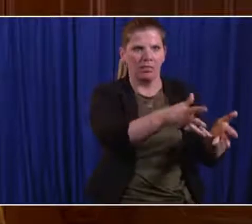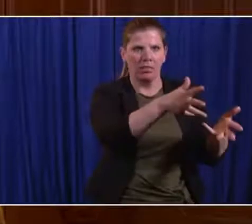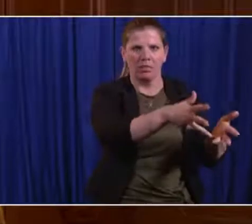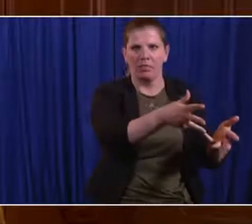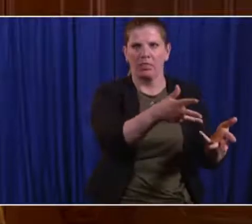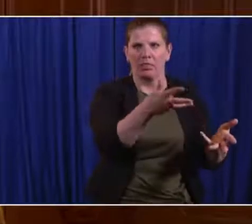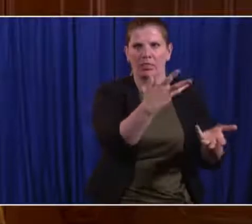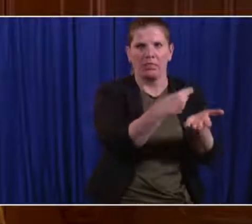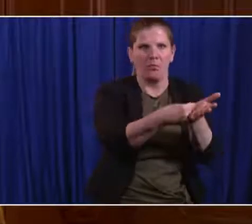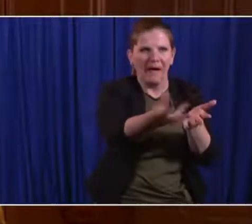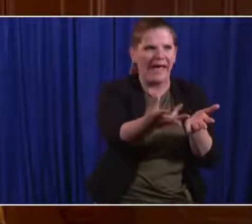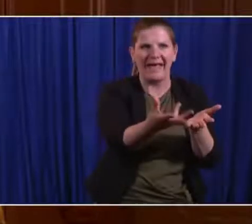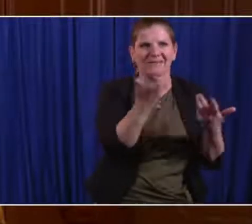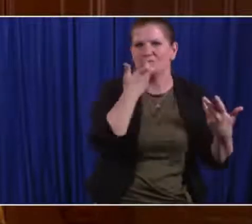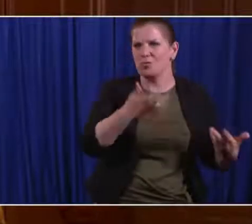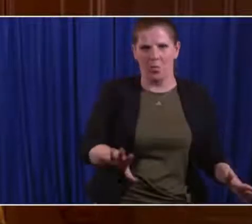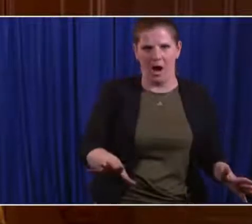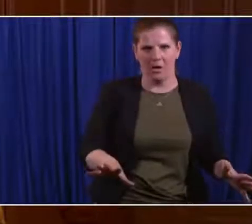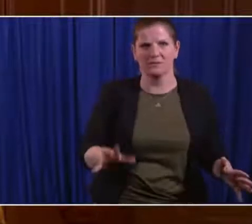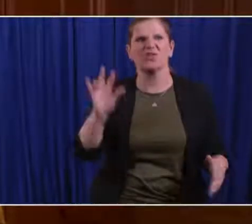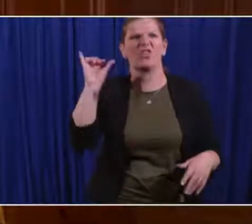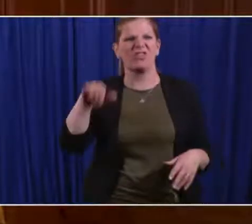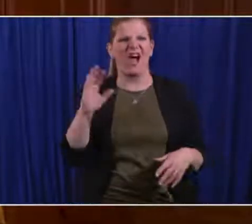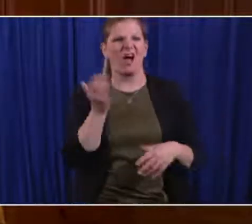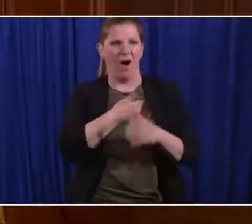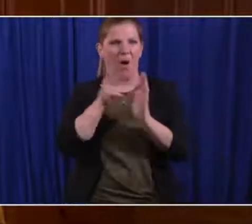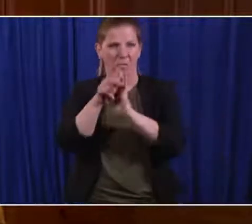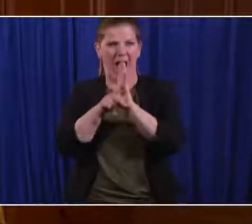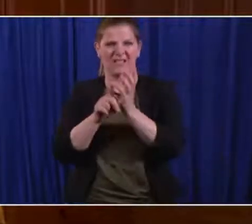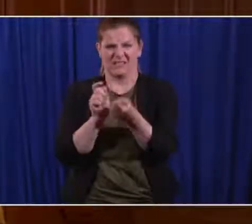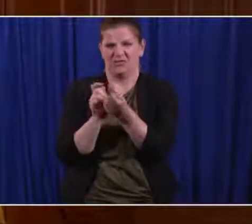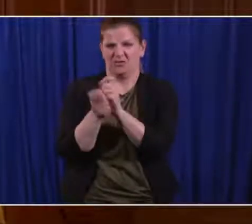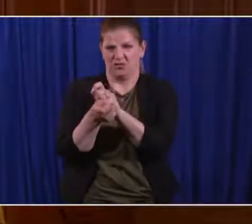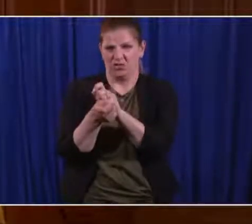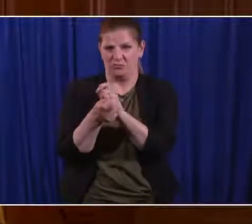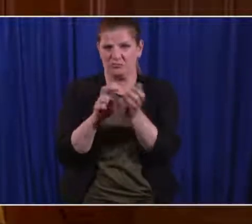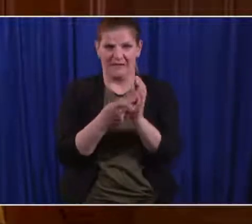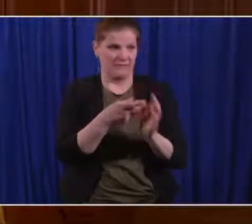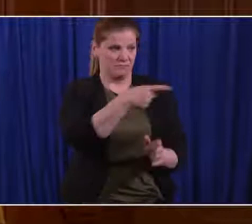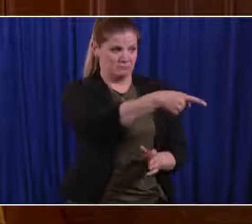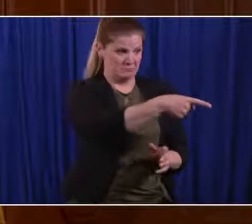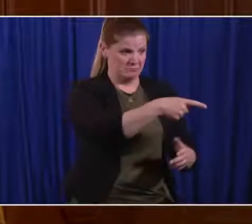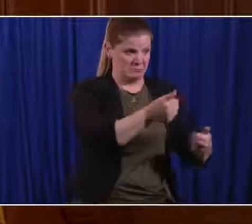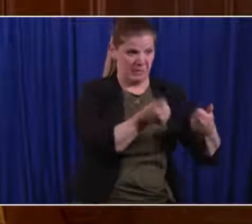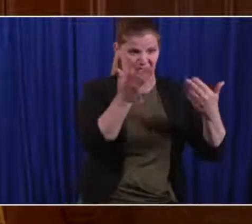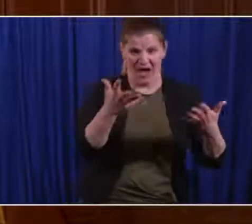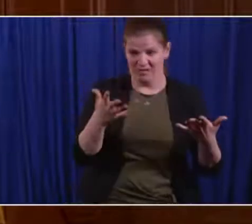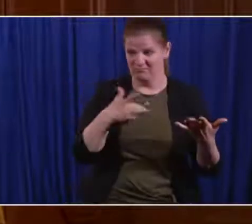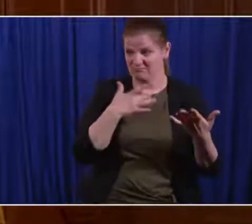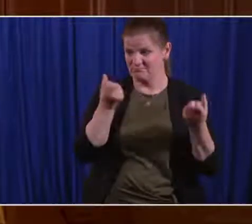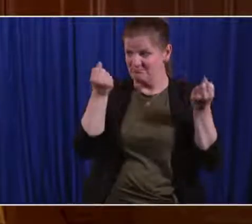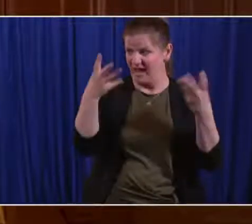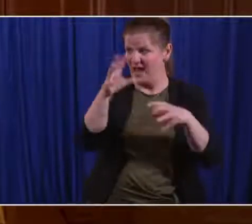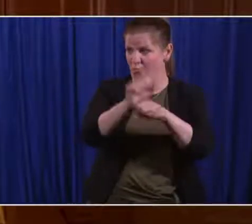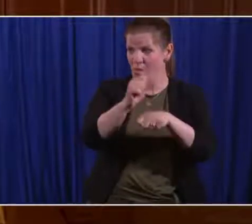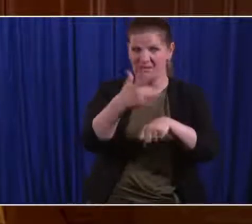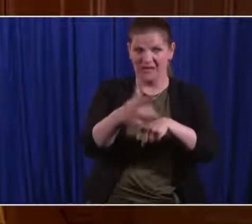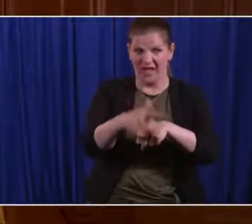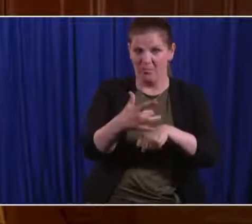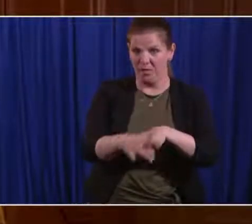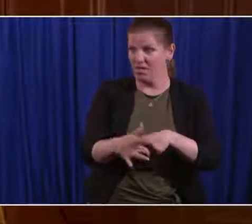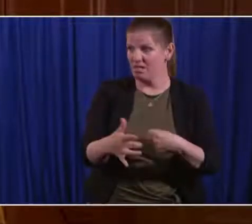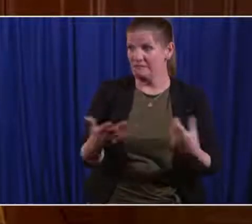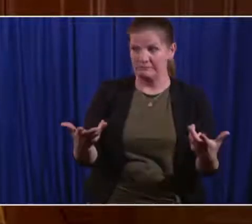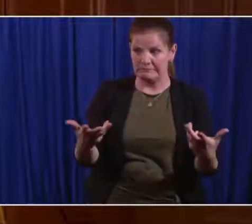exception. And the exception is if that provider determines they cannot fill those slots, then they have the option at